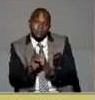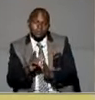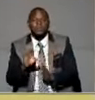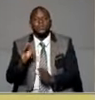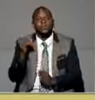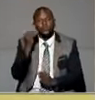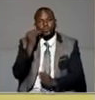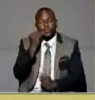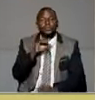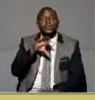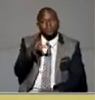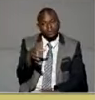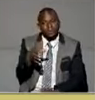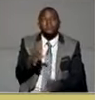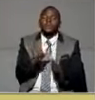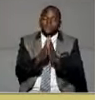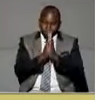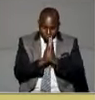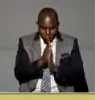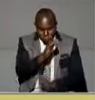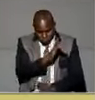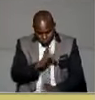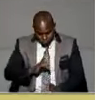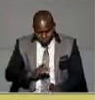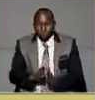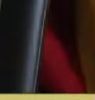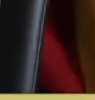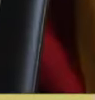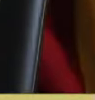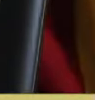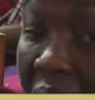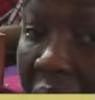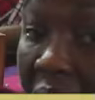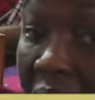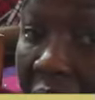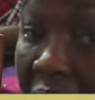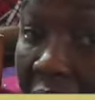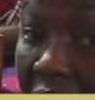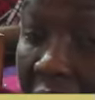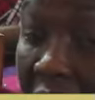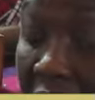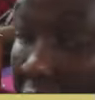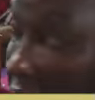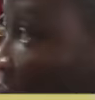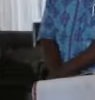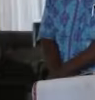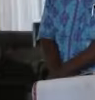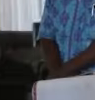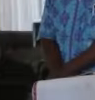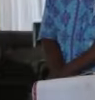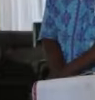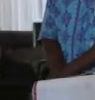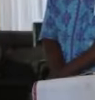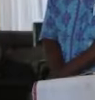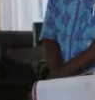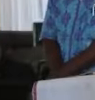diocese. Mm-hmm. So we honor God, we praise God for Bishop Bomoze, and he has left a legacy that will always be remembered. So